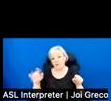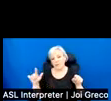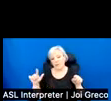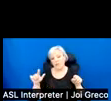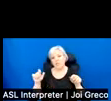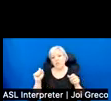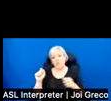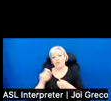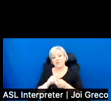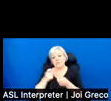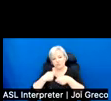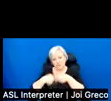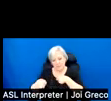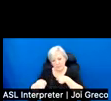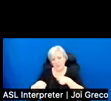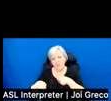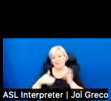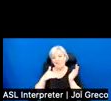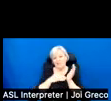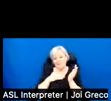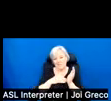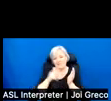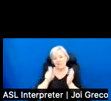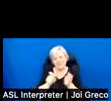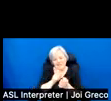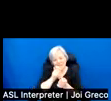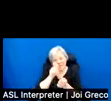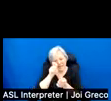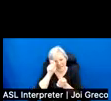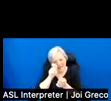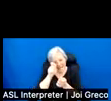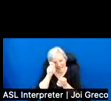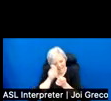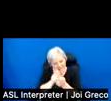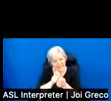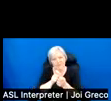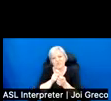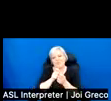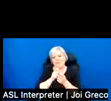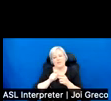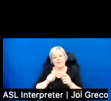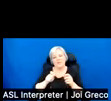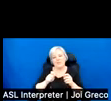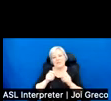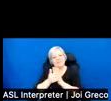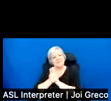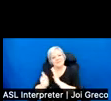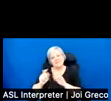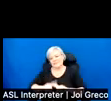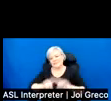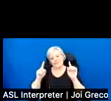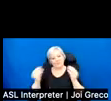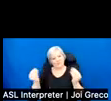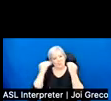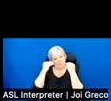transplantation or anything like that, the doctor has to be very accurate and they need to have different skills in order to put the